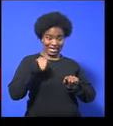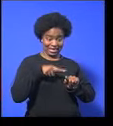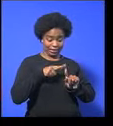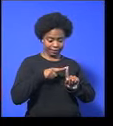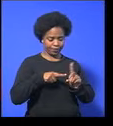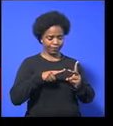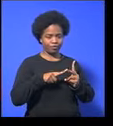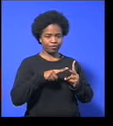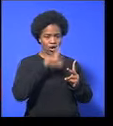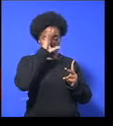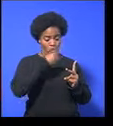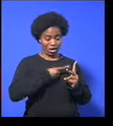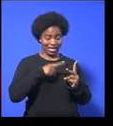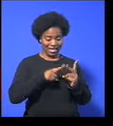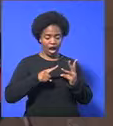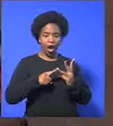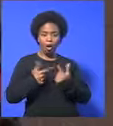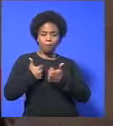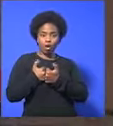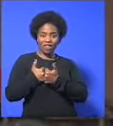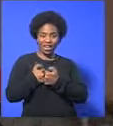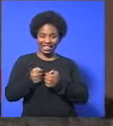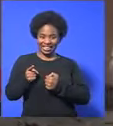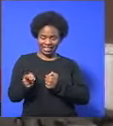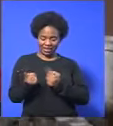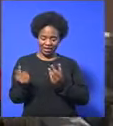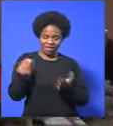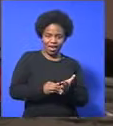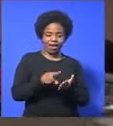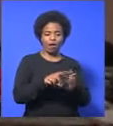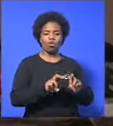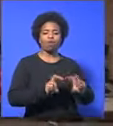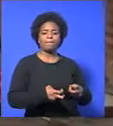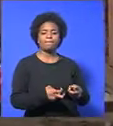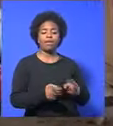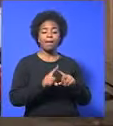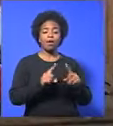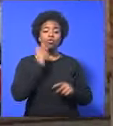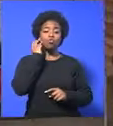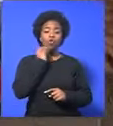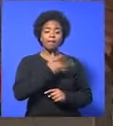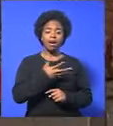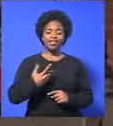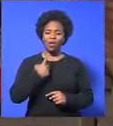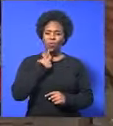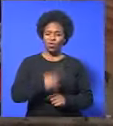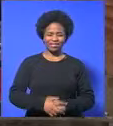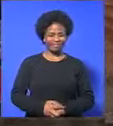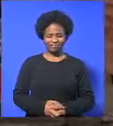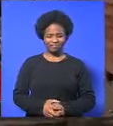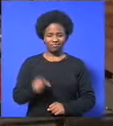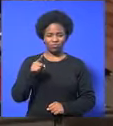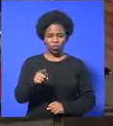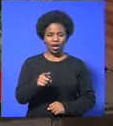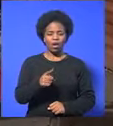in the care of her relatives at the weekend. But Stacey's grandmother, who wants to remain anonymous, says she'd assumed the child